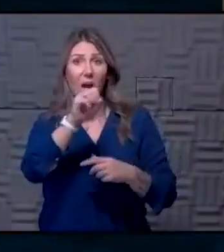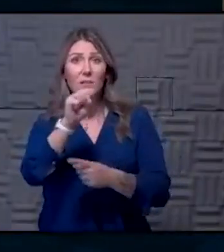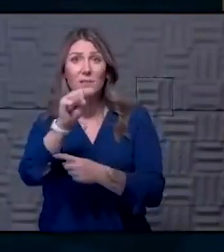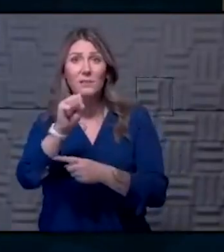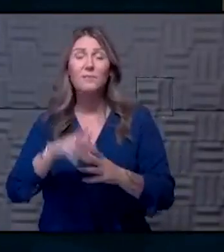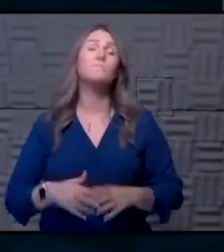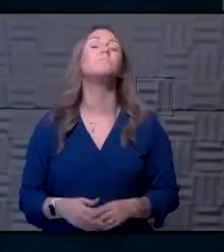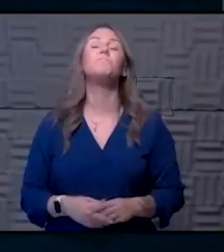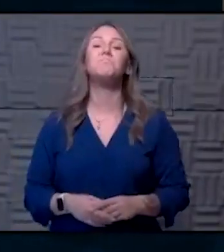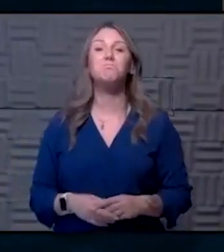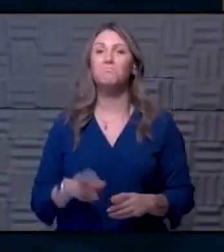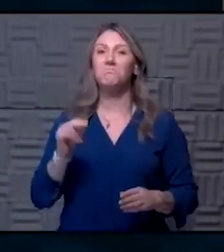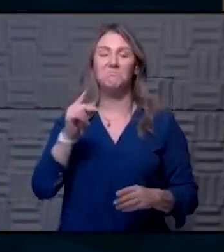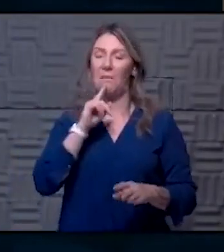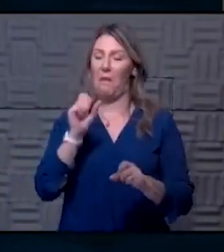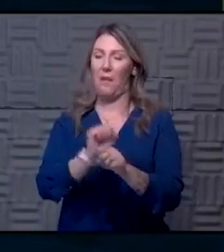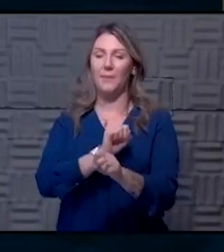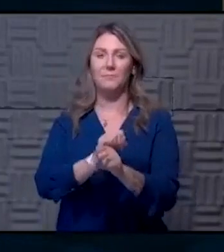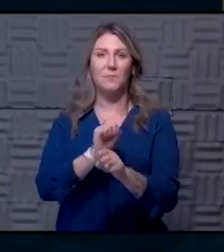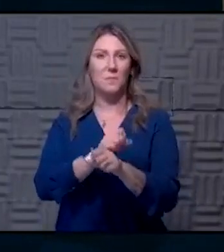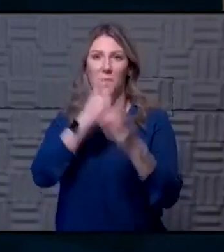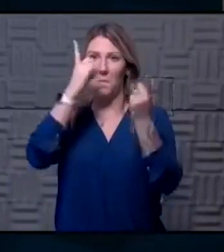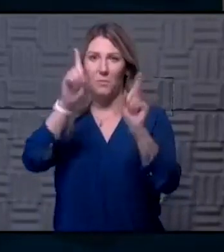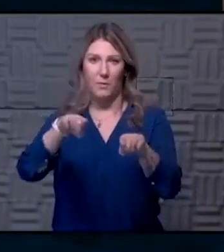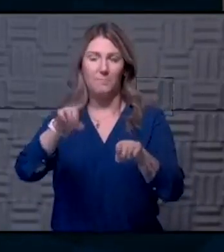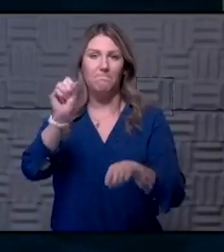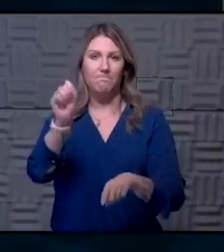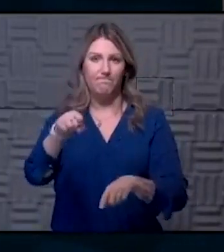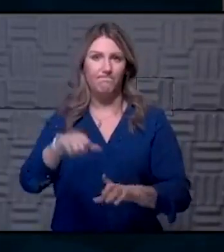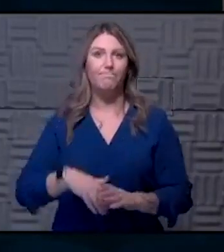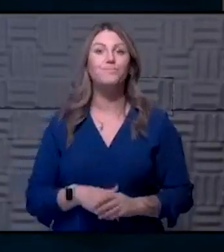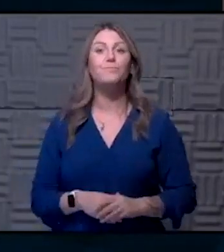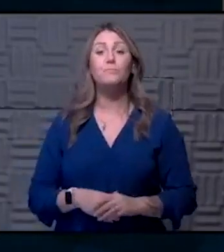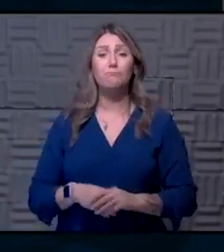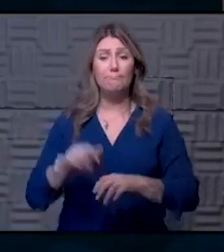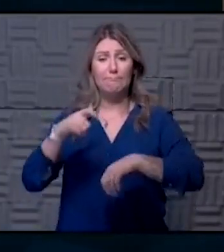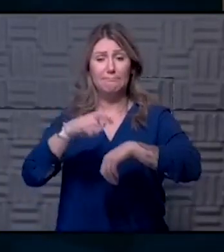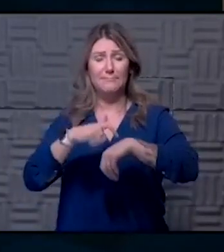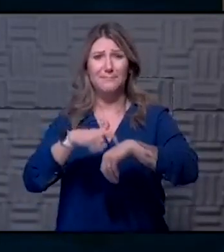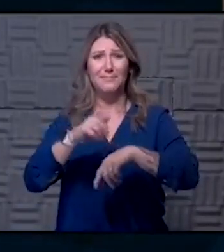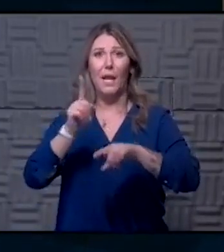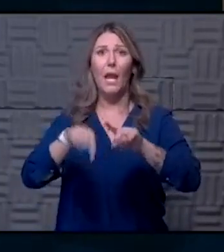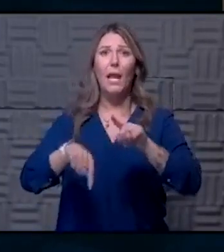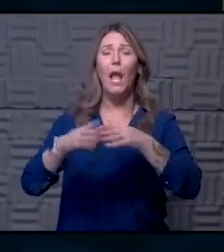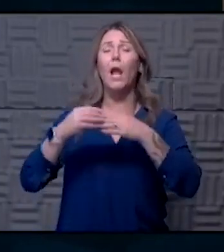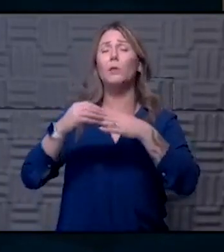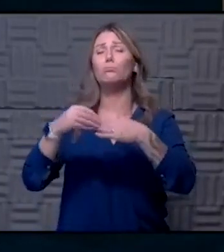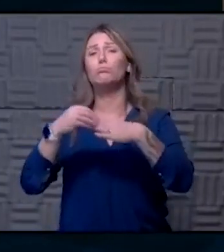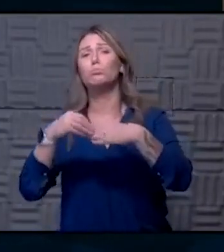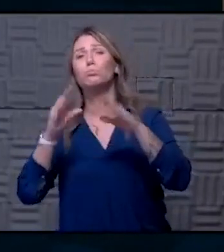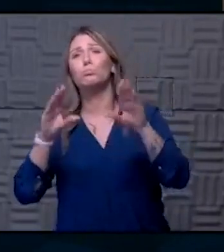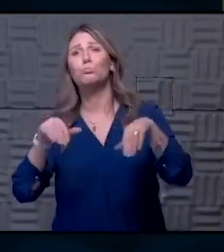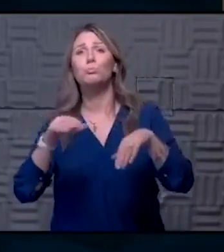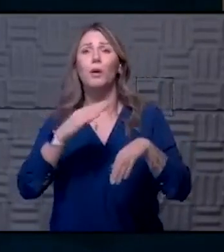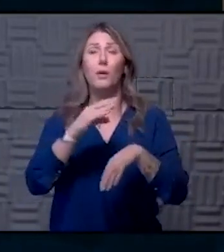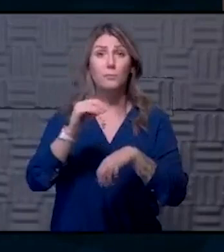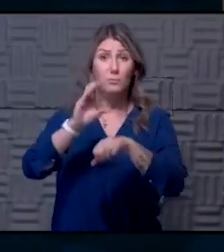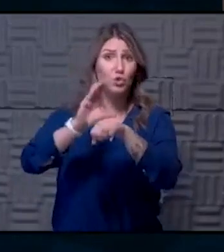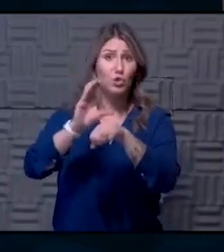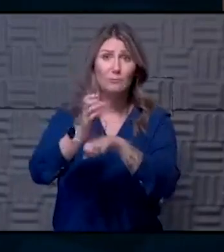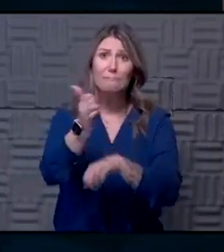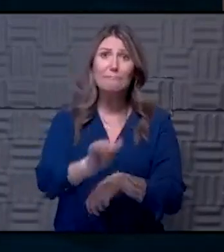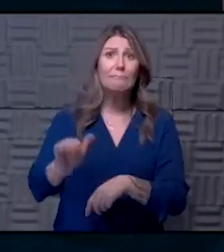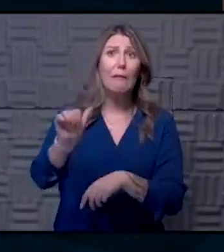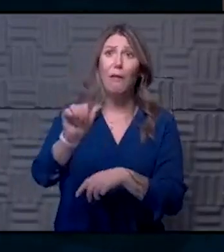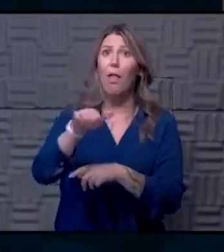No, I absolutely agree with you. I think that this is a time where we can't let up, and just in the churches and in any place else.